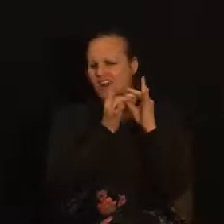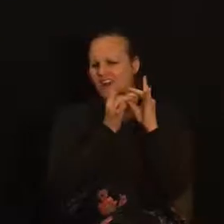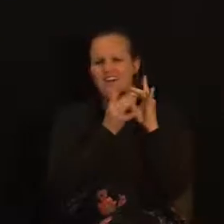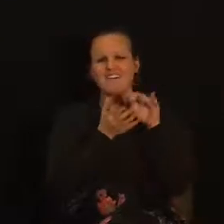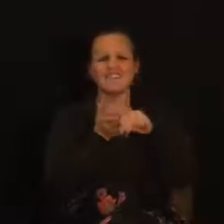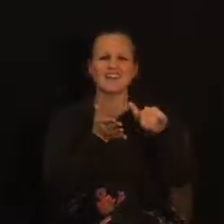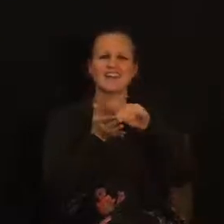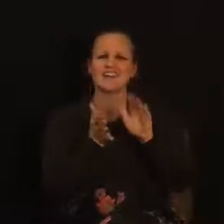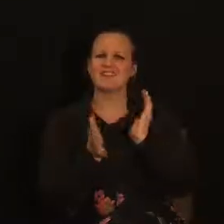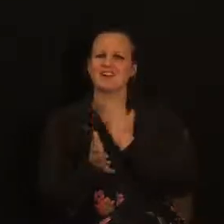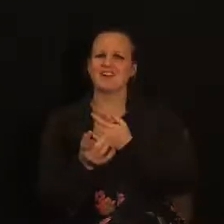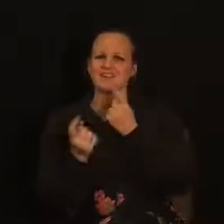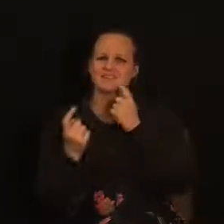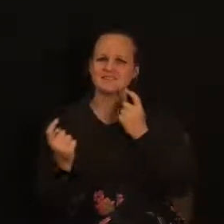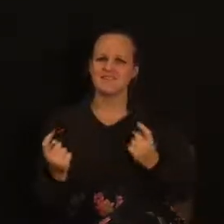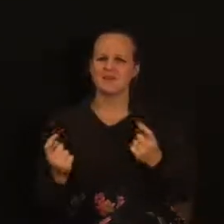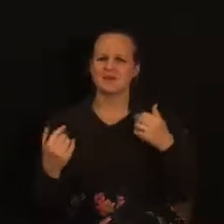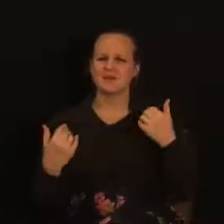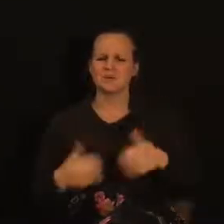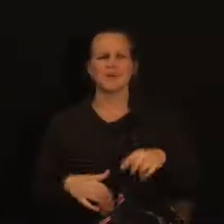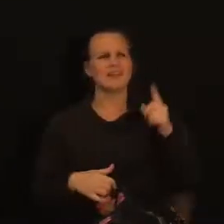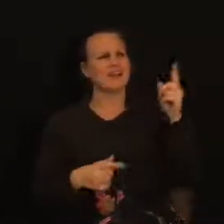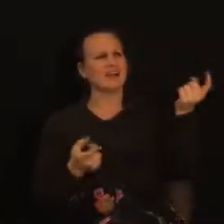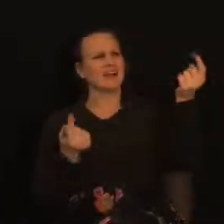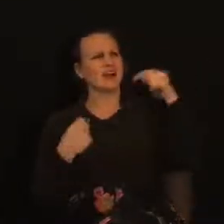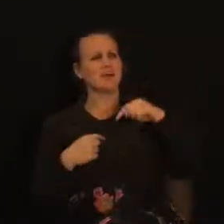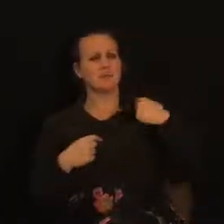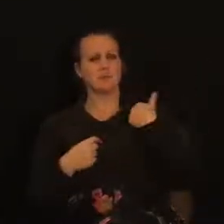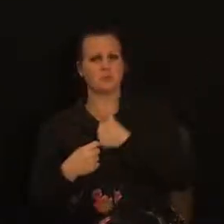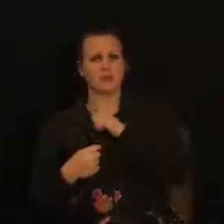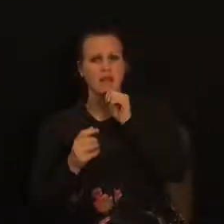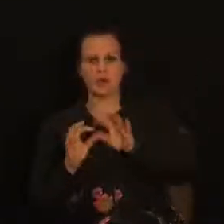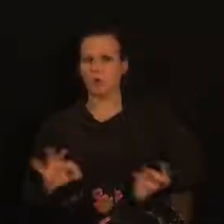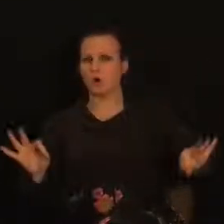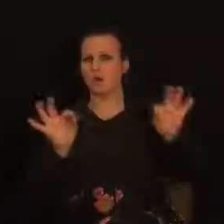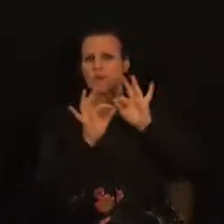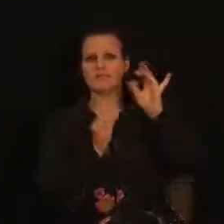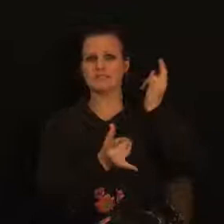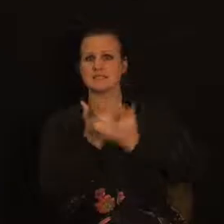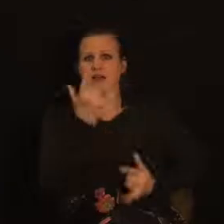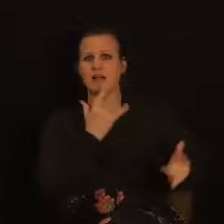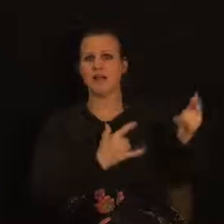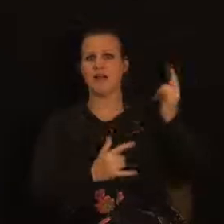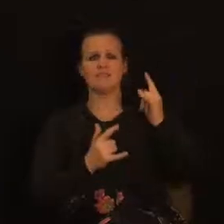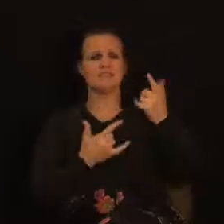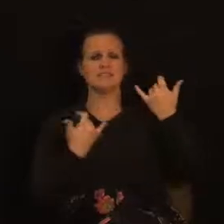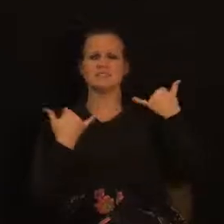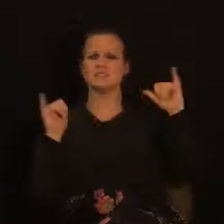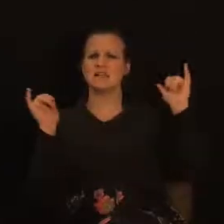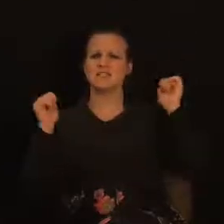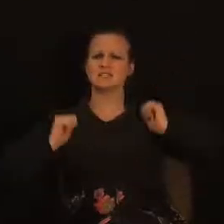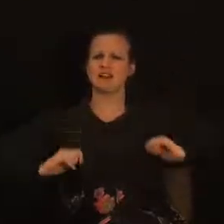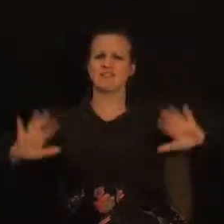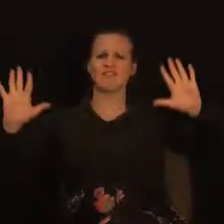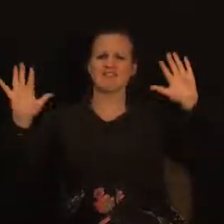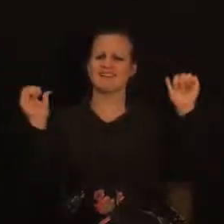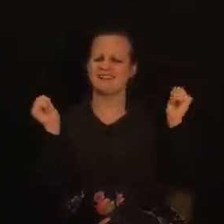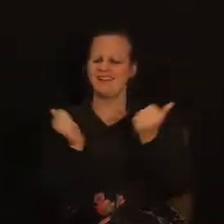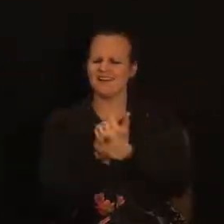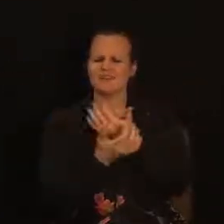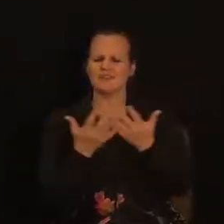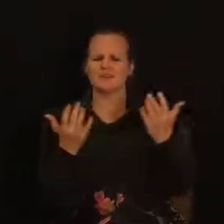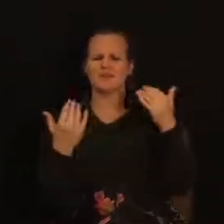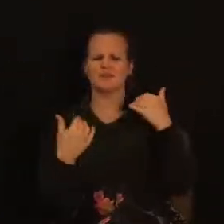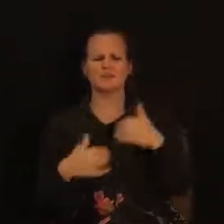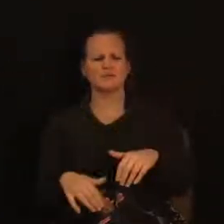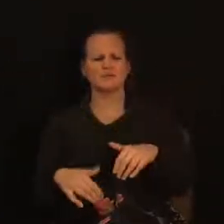sin. He comes when we're not worthy of his love and he gives us everything, you know? And it's